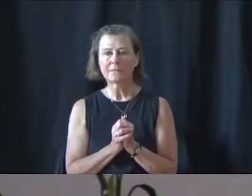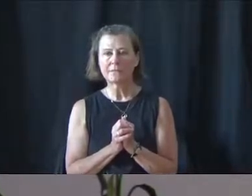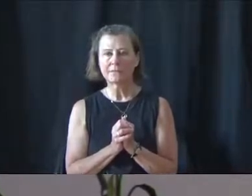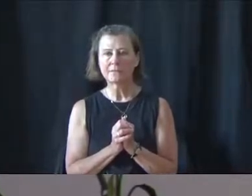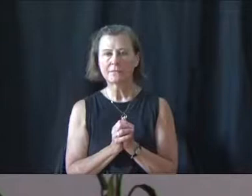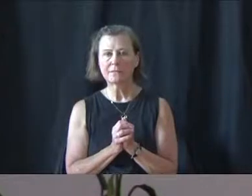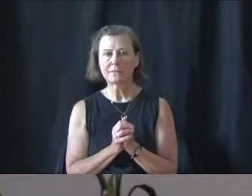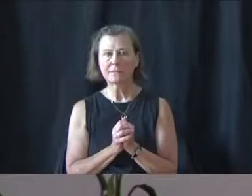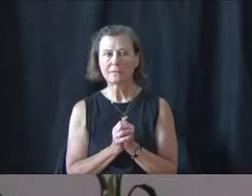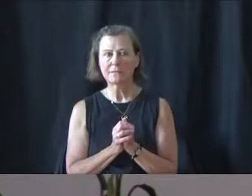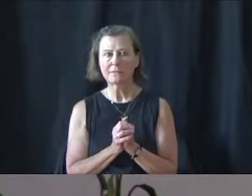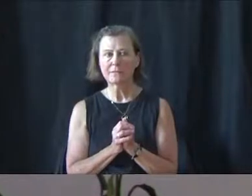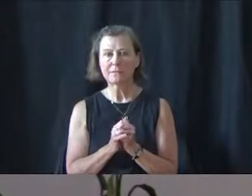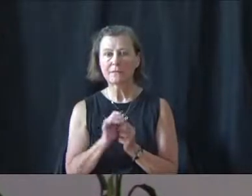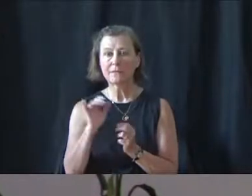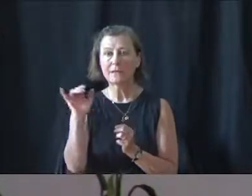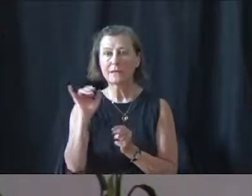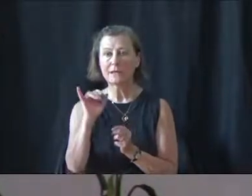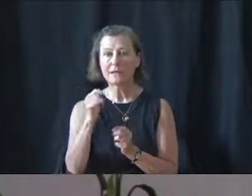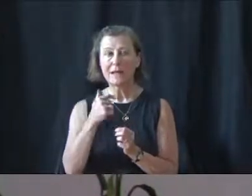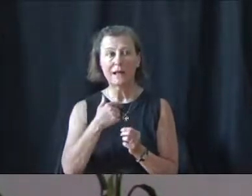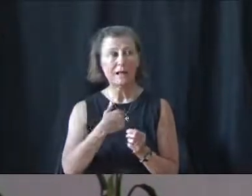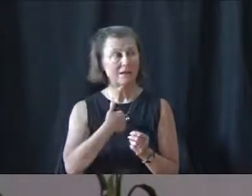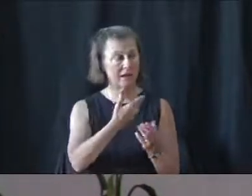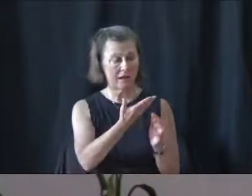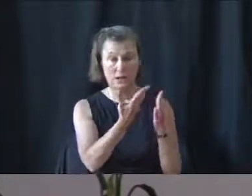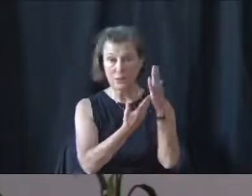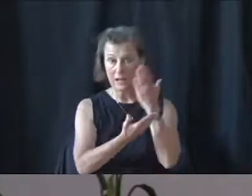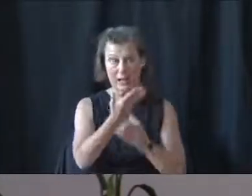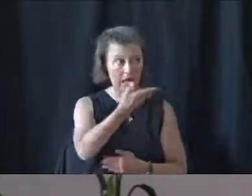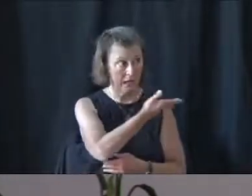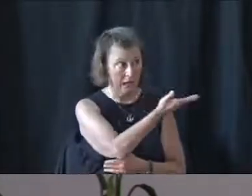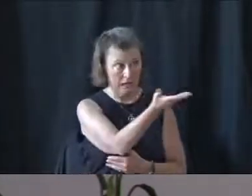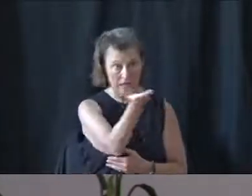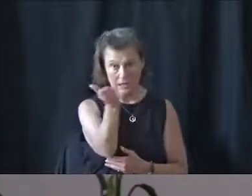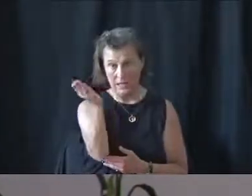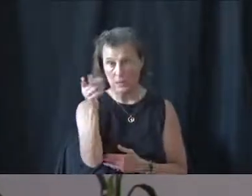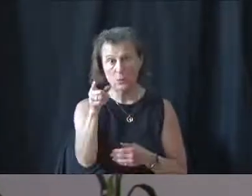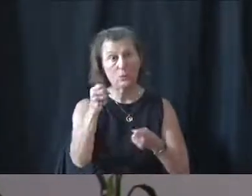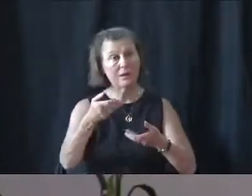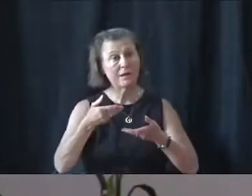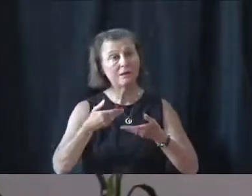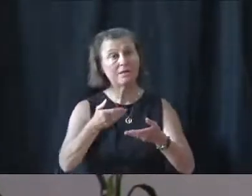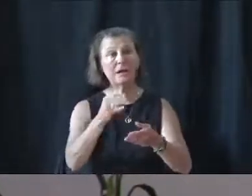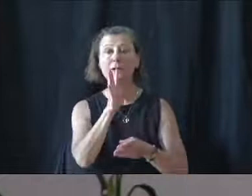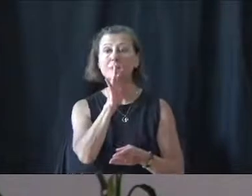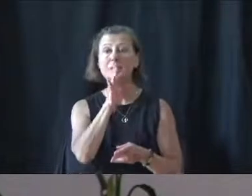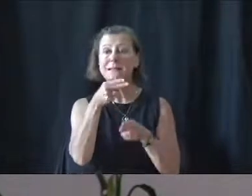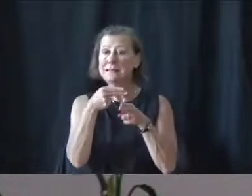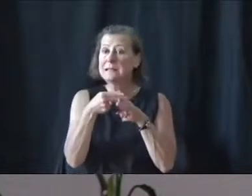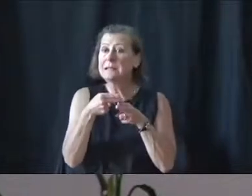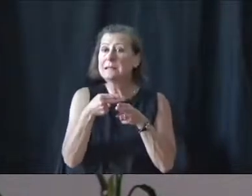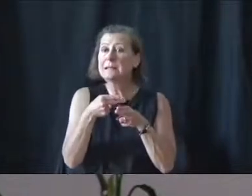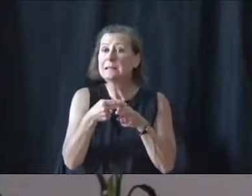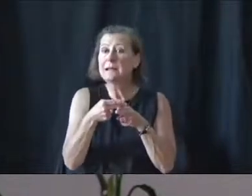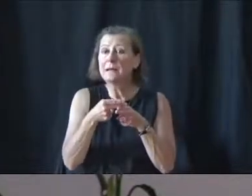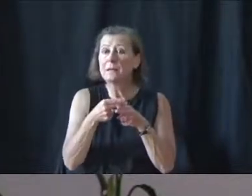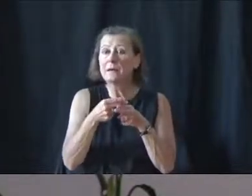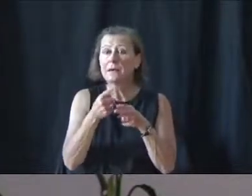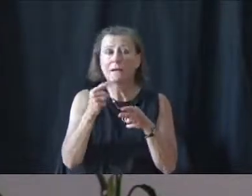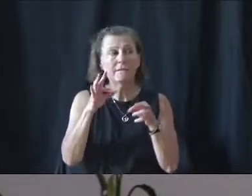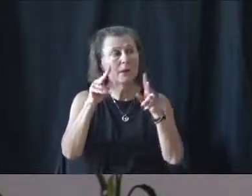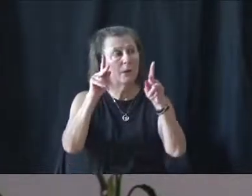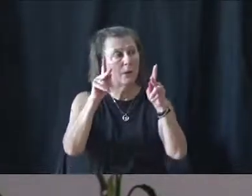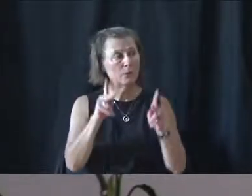And as I sweep my hand across the room, you're invited to speak the name of someone that you are holding in compassion